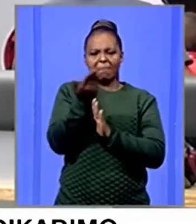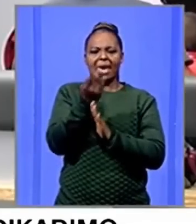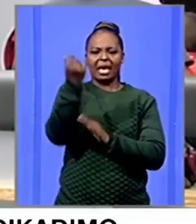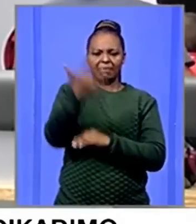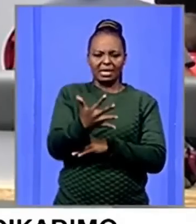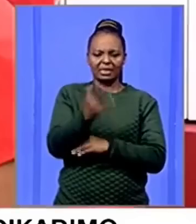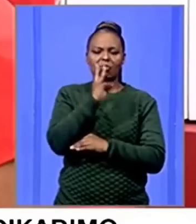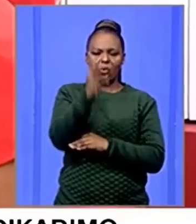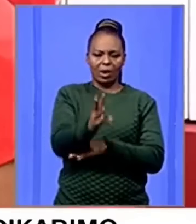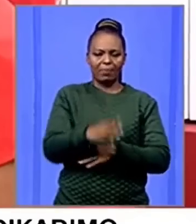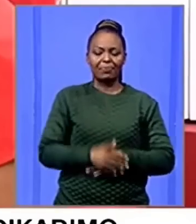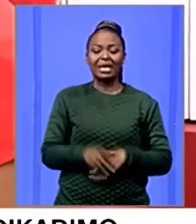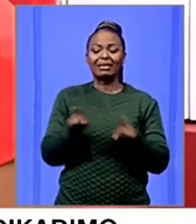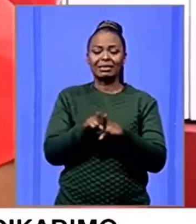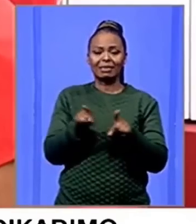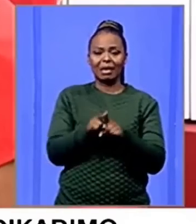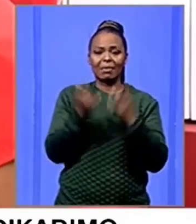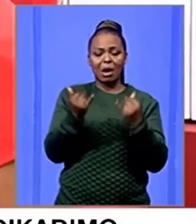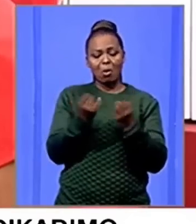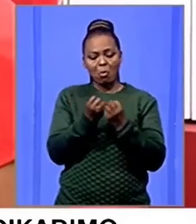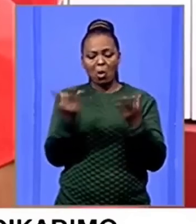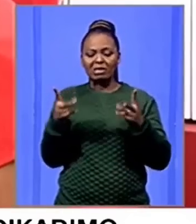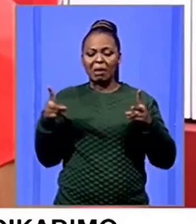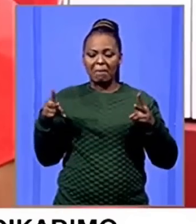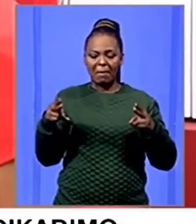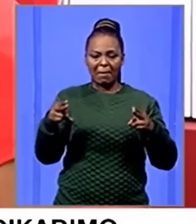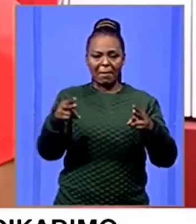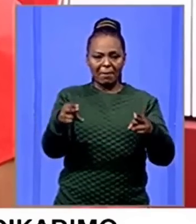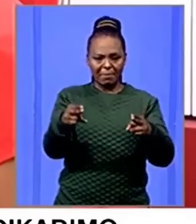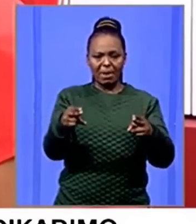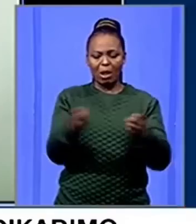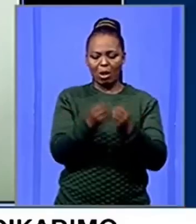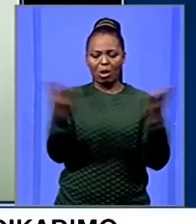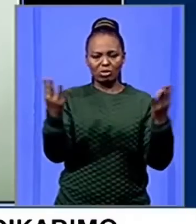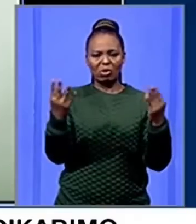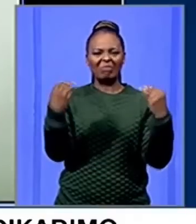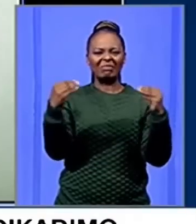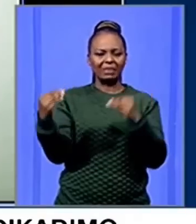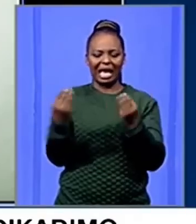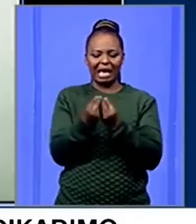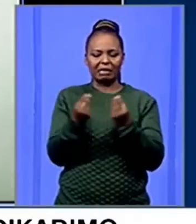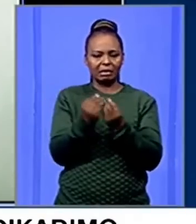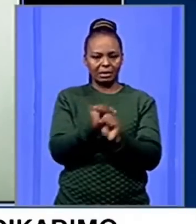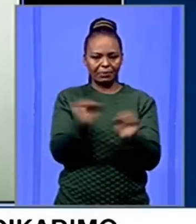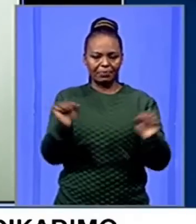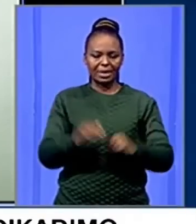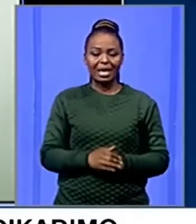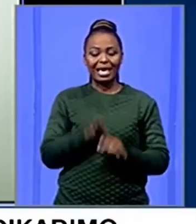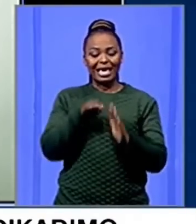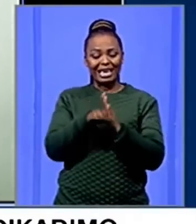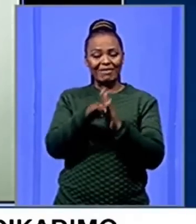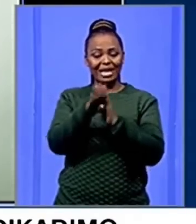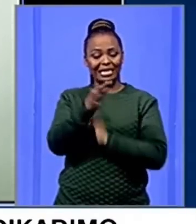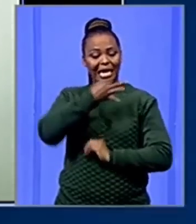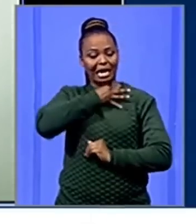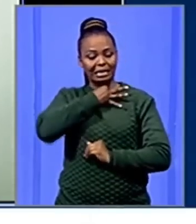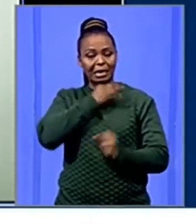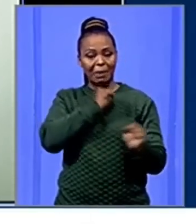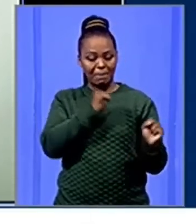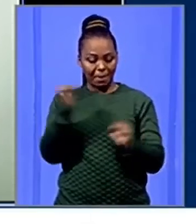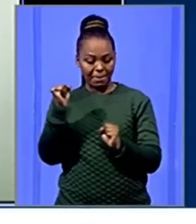Borwa e ka bona go kgaolwa ga merokotso fa re le ba bokhutlo ba ngwaga o latelang. As long as inflation risks remain